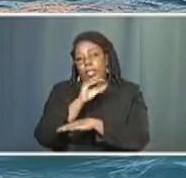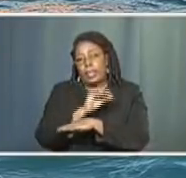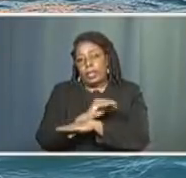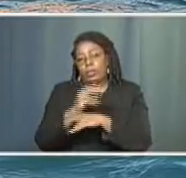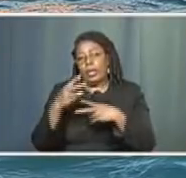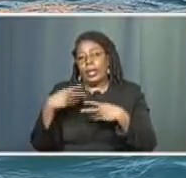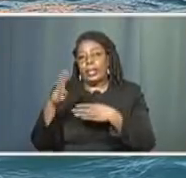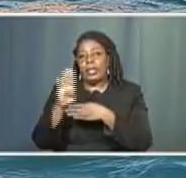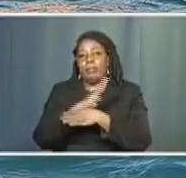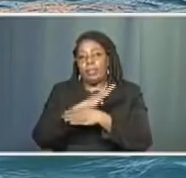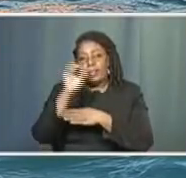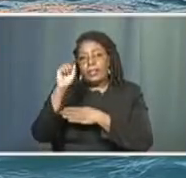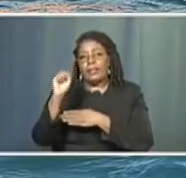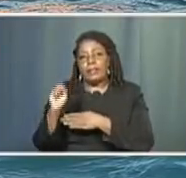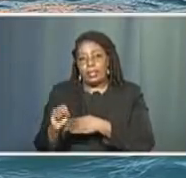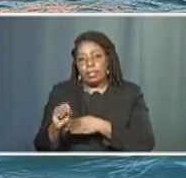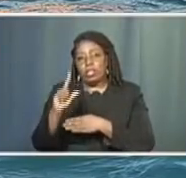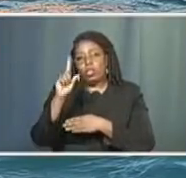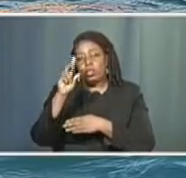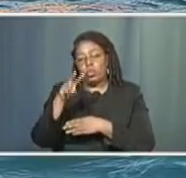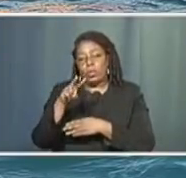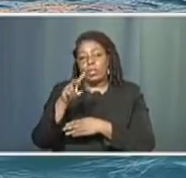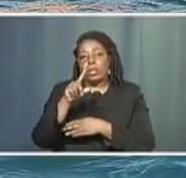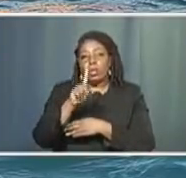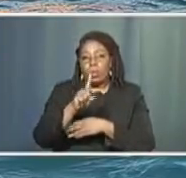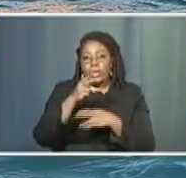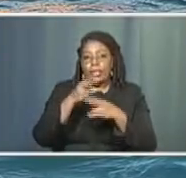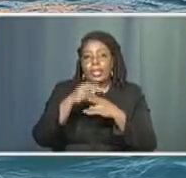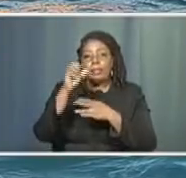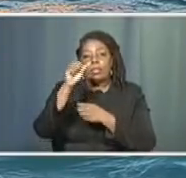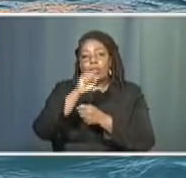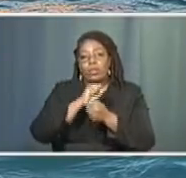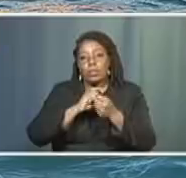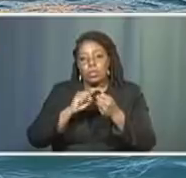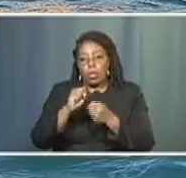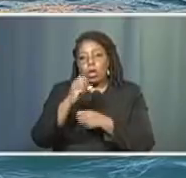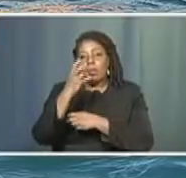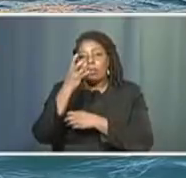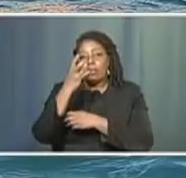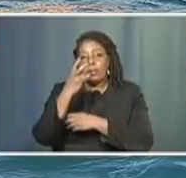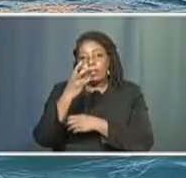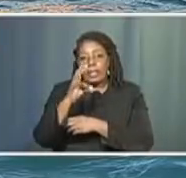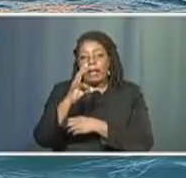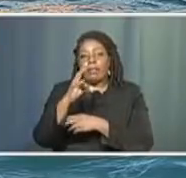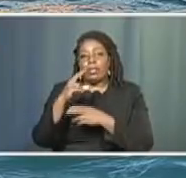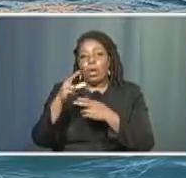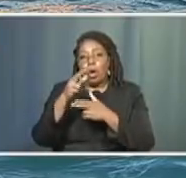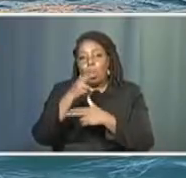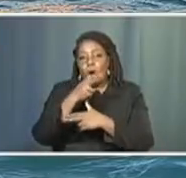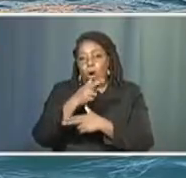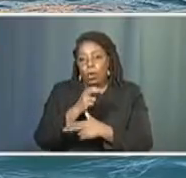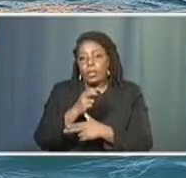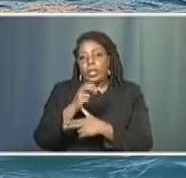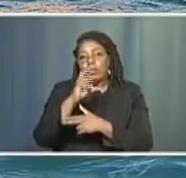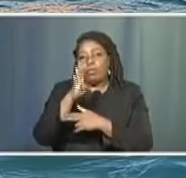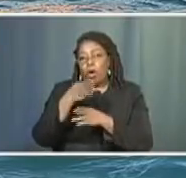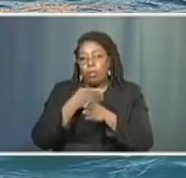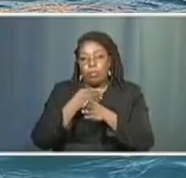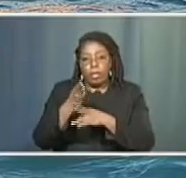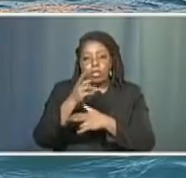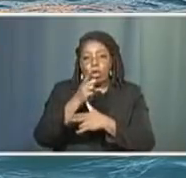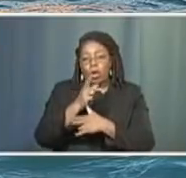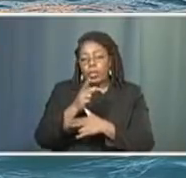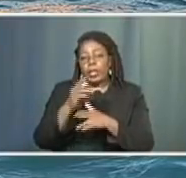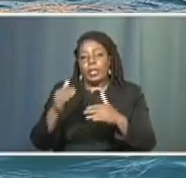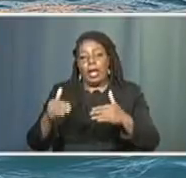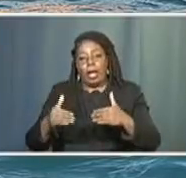season it has been. 21 named storms, 7 hurricanes, and we had 4 major hurricanes. But the good news is that the Bahamas was not